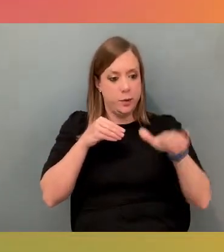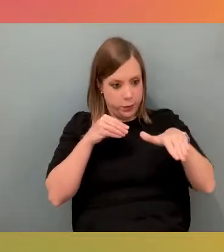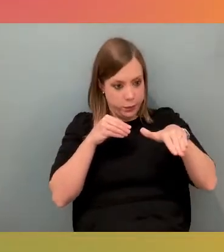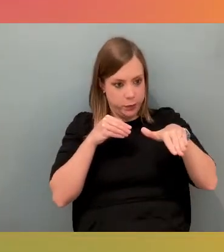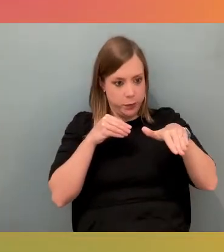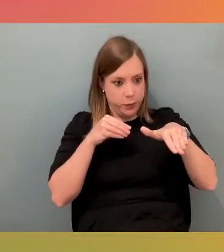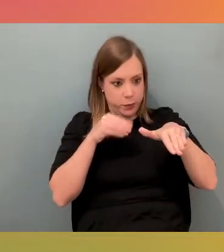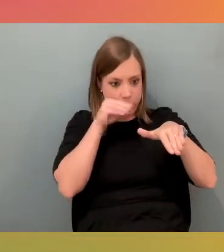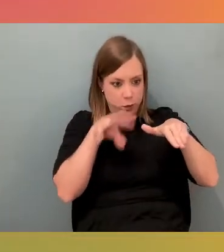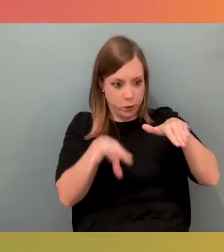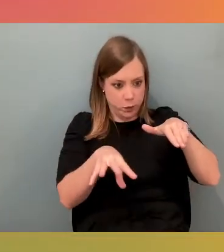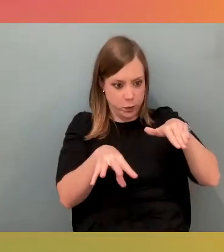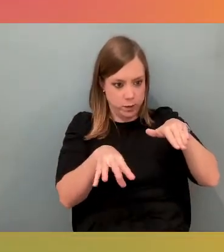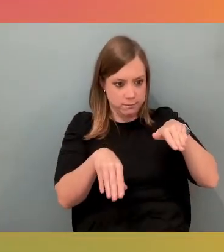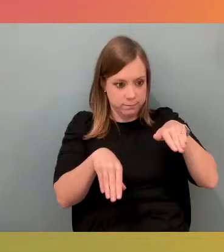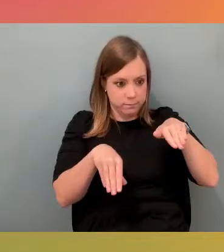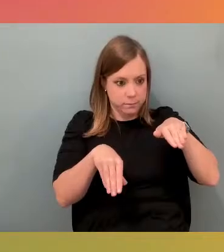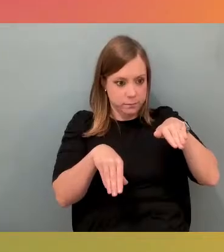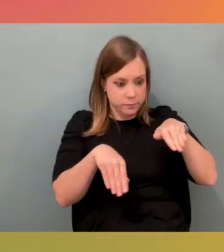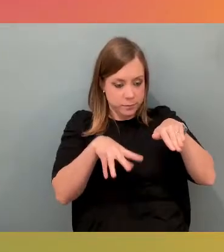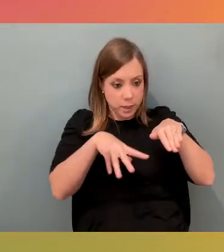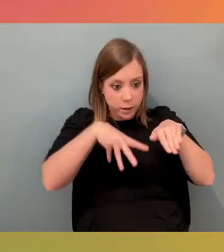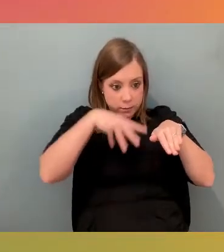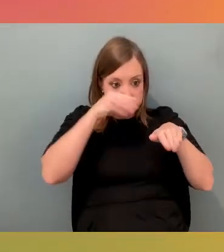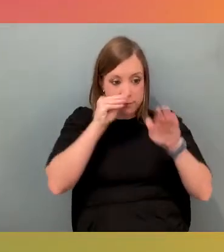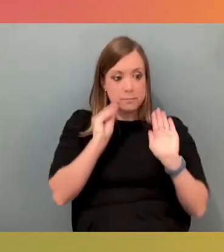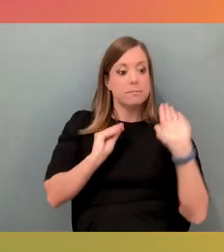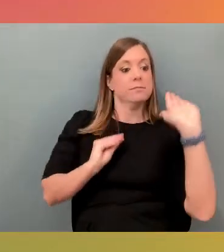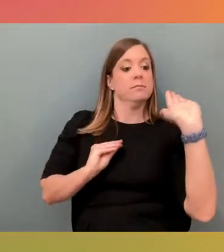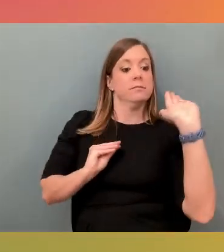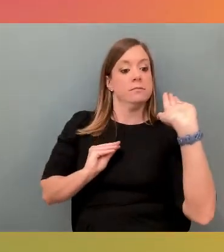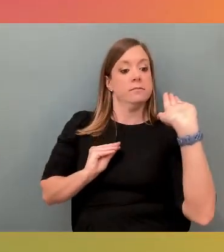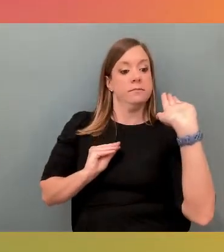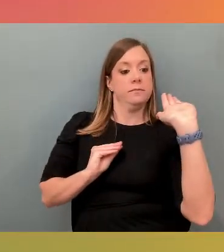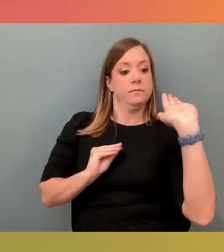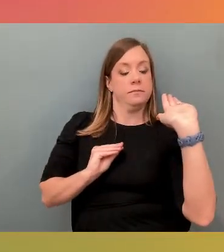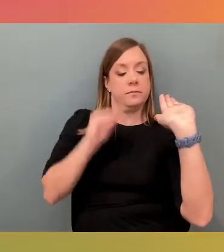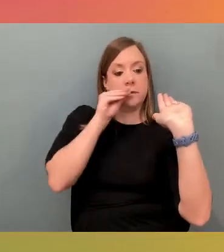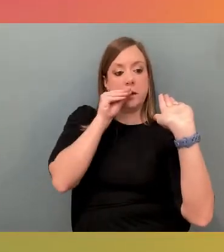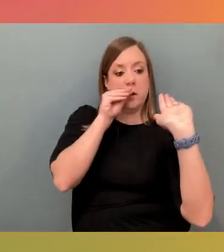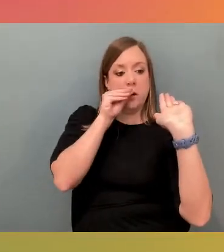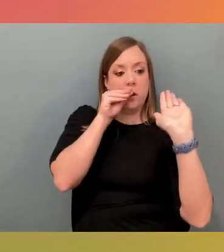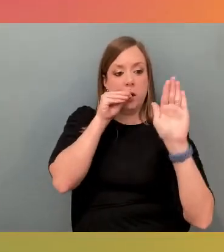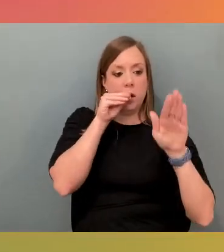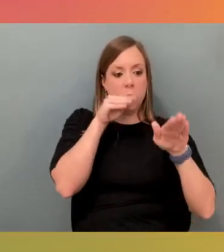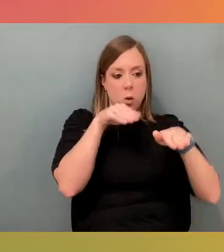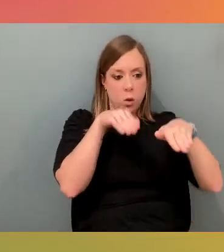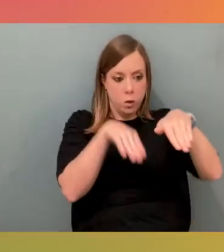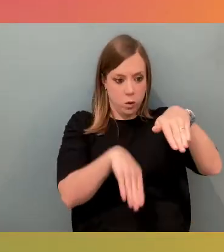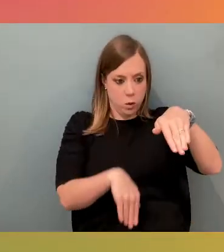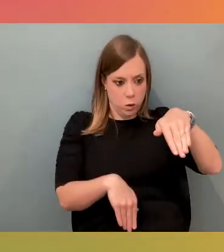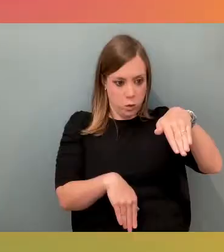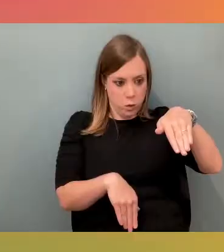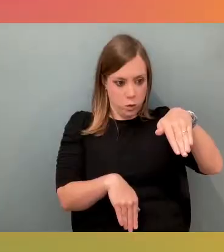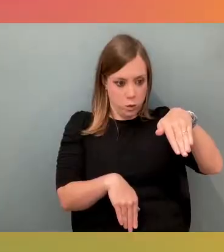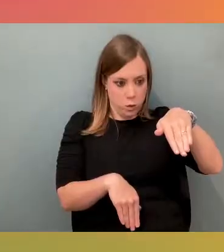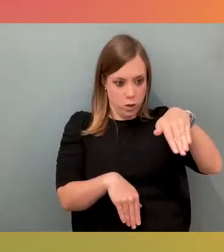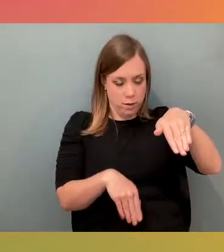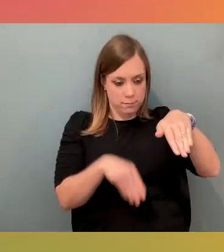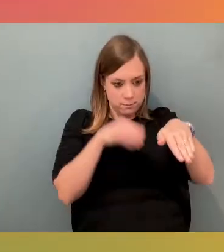toes, bend the knee. Inhale, flex and straighten, and exhale, point and bend 2 more